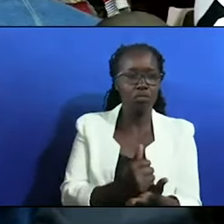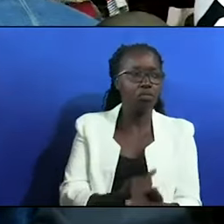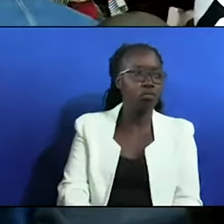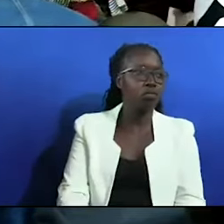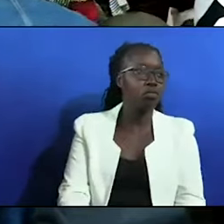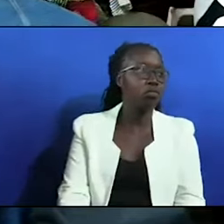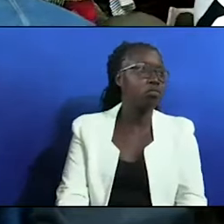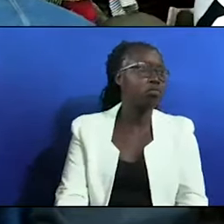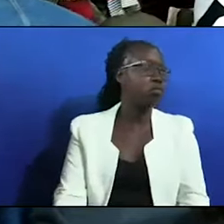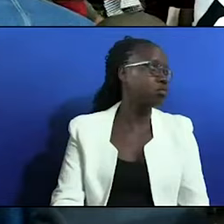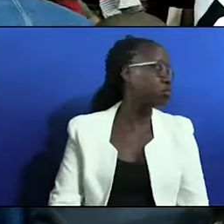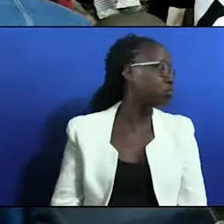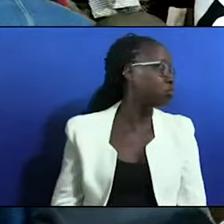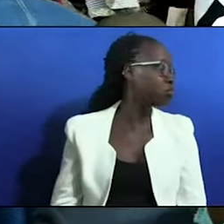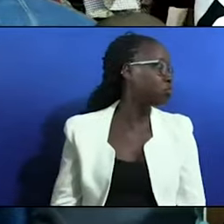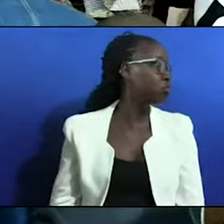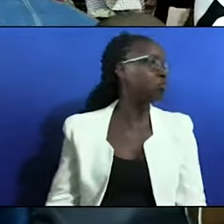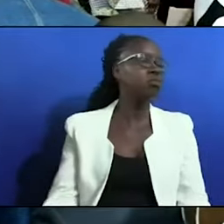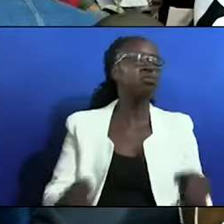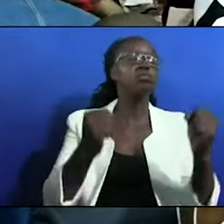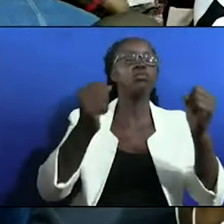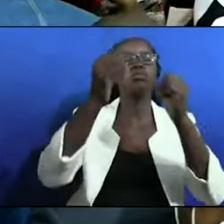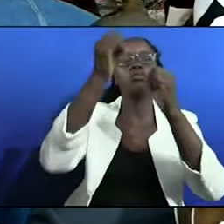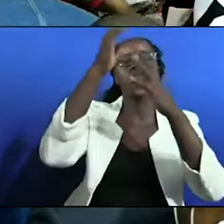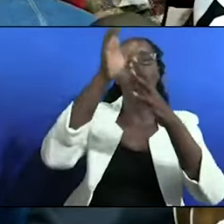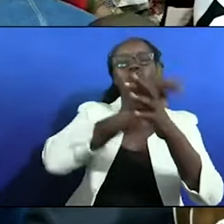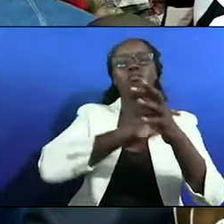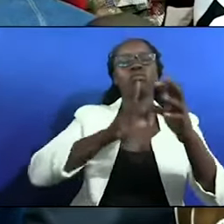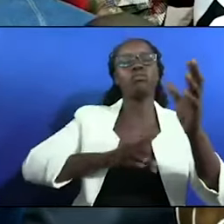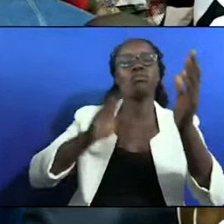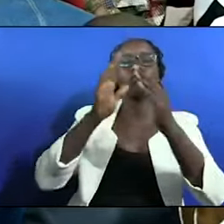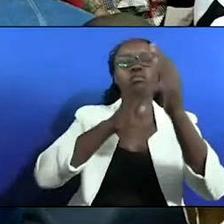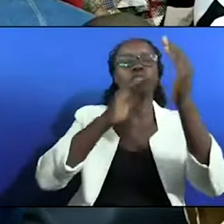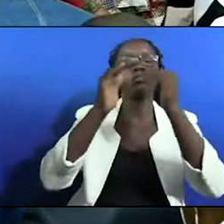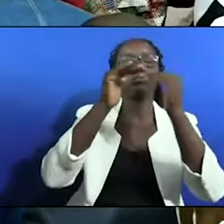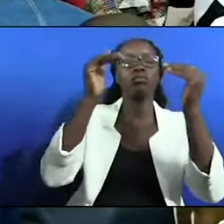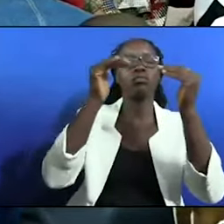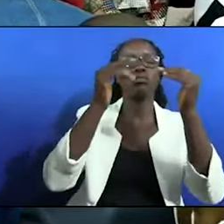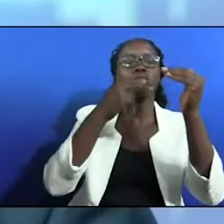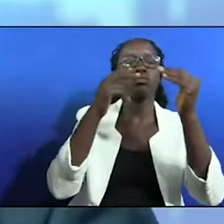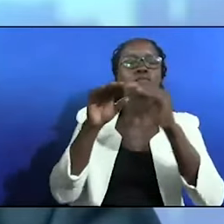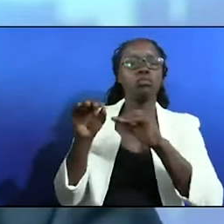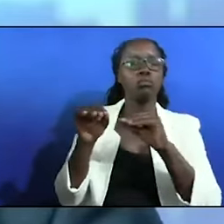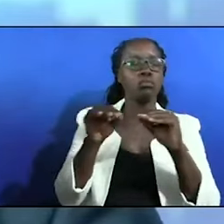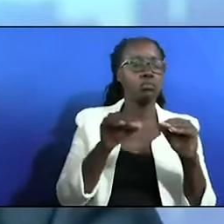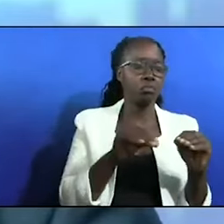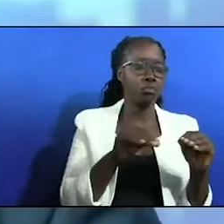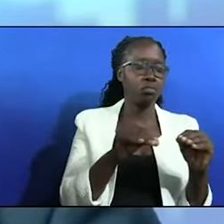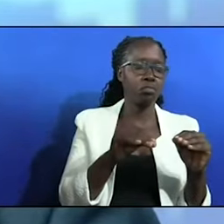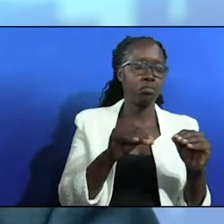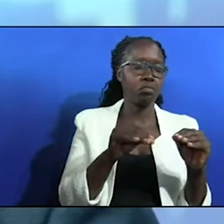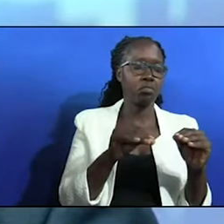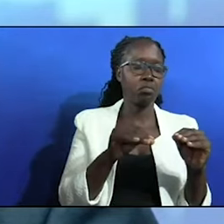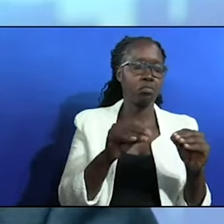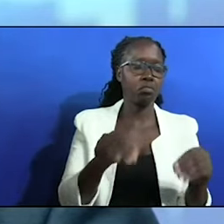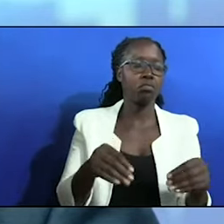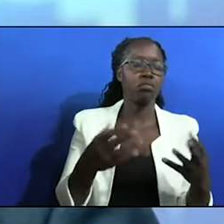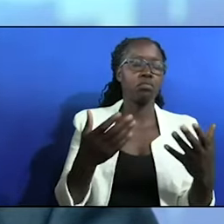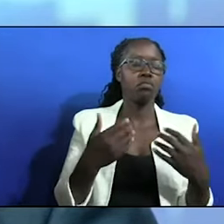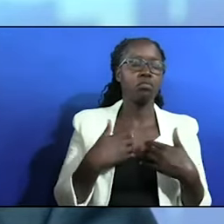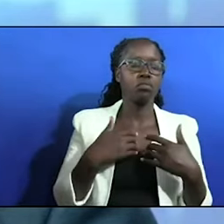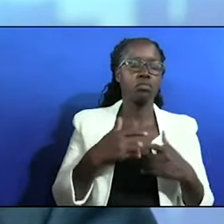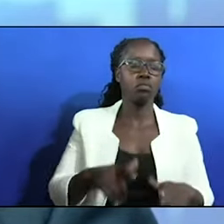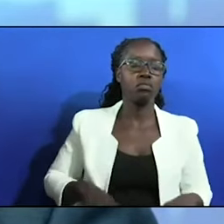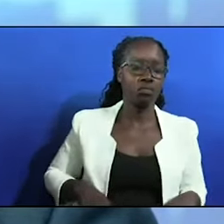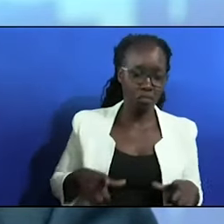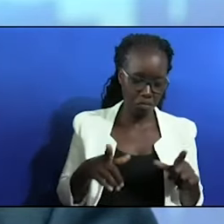Amen. Almighty Father, God in heaven, in whom we move, live, and have our